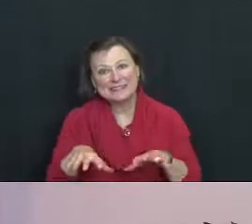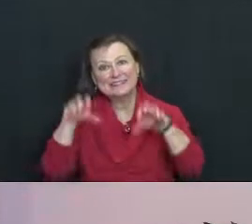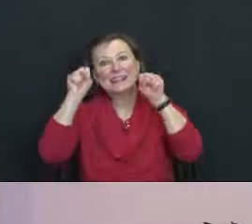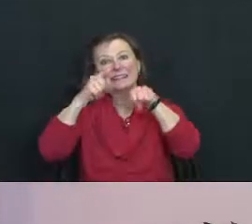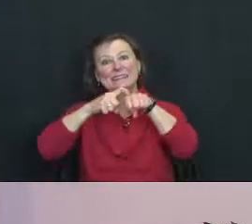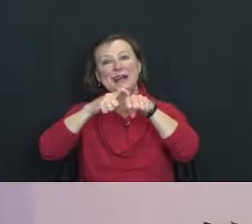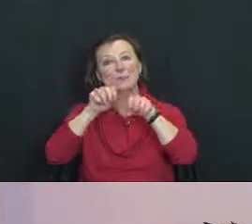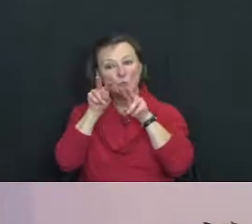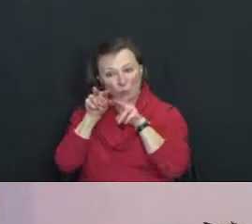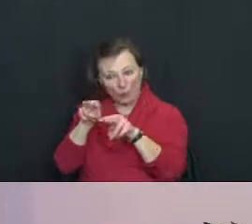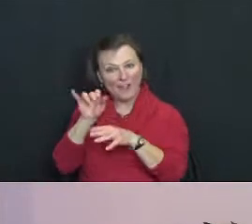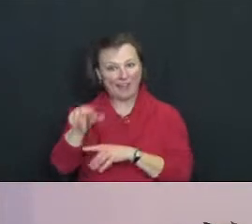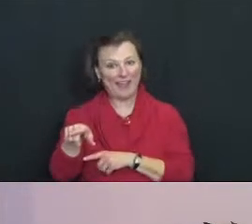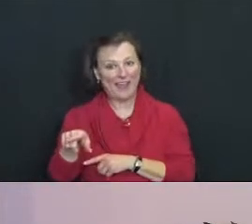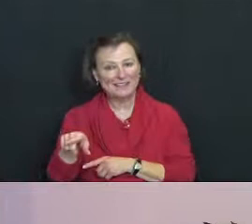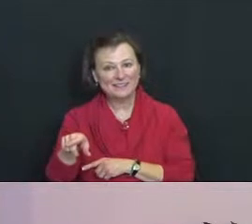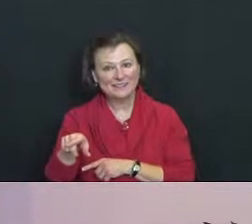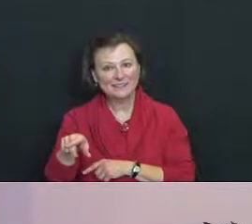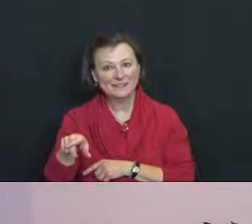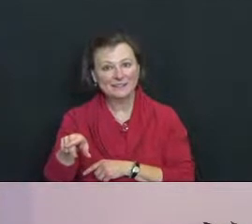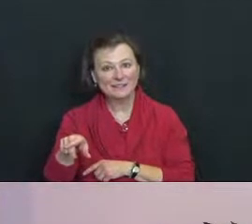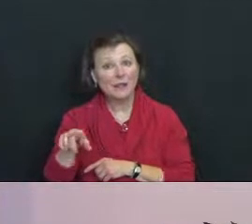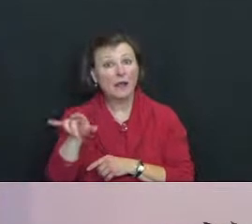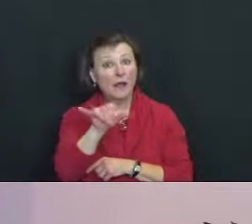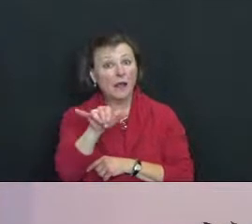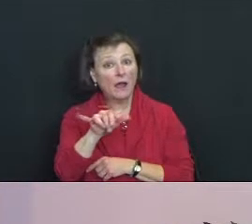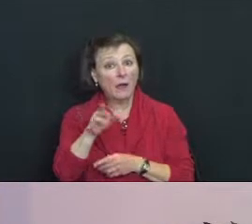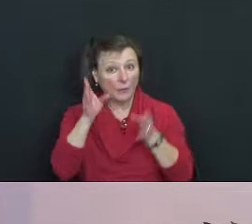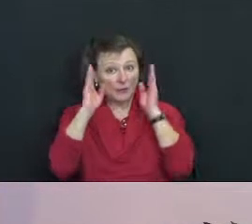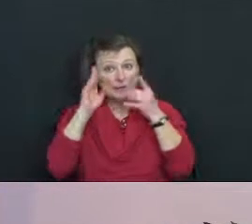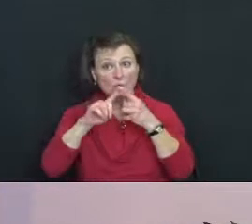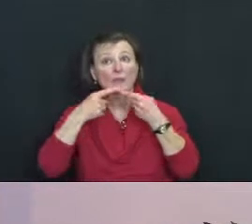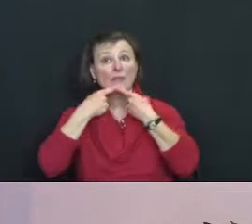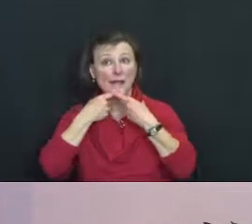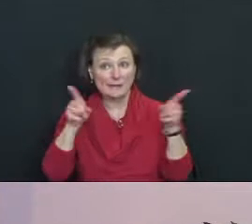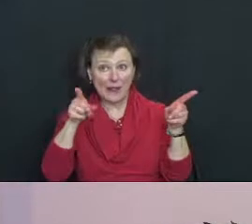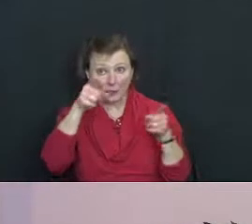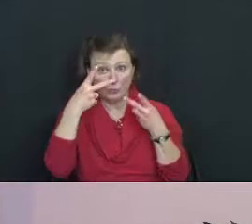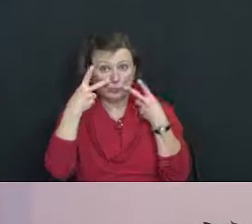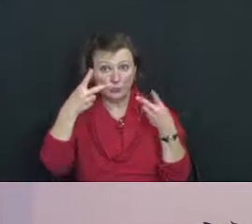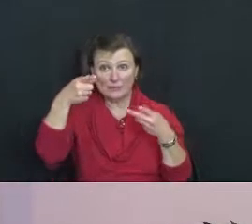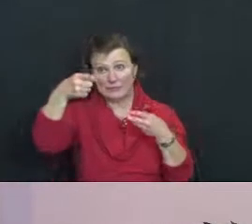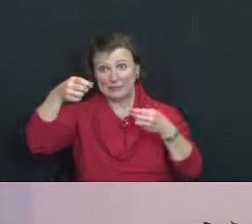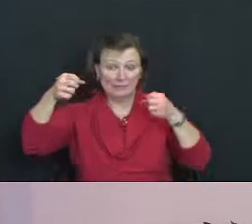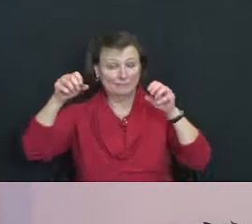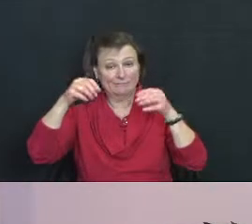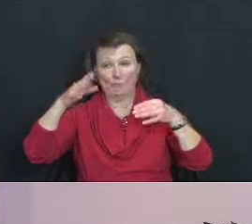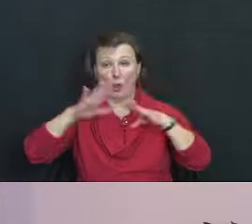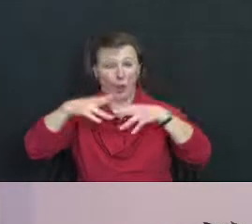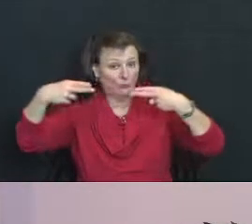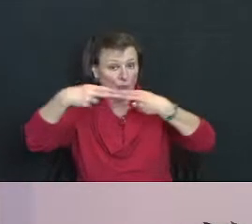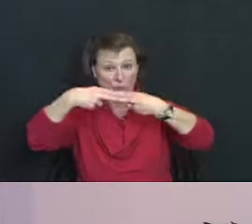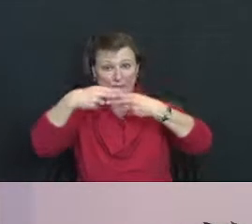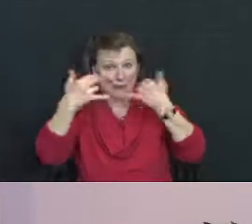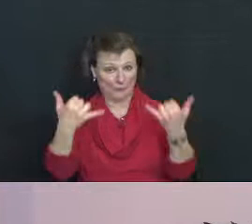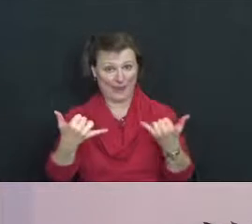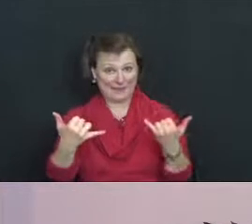that. Also, please pay attention to the announcements you see flashing on your screen right now.